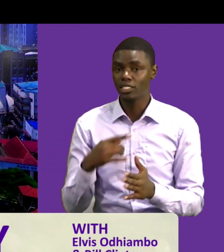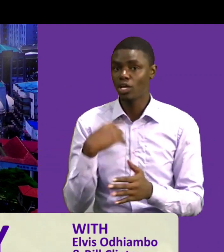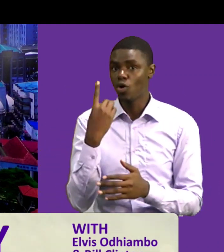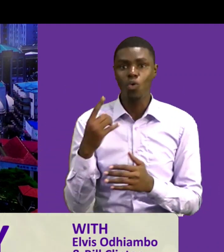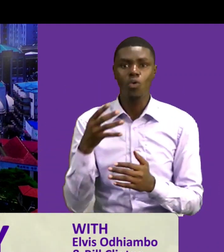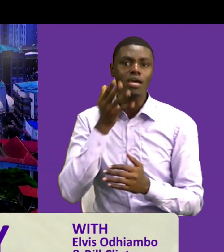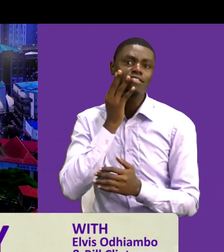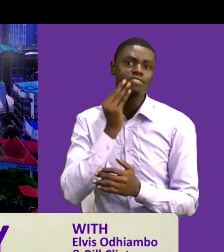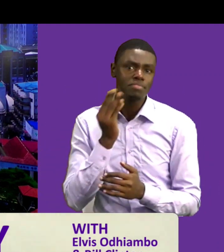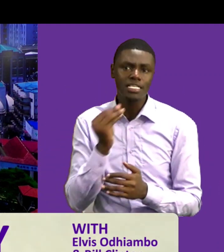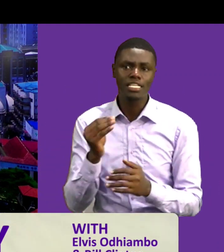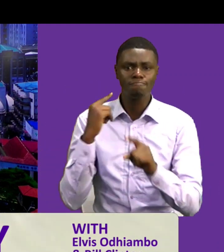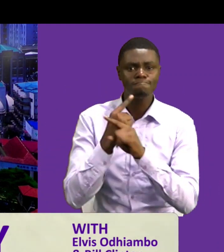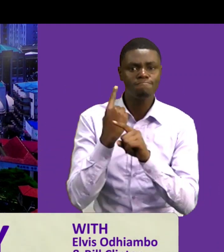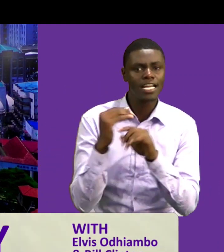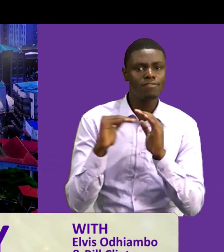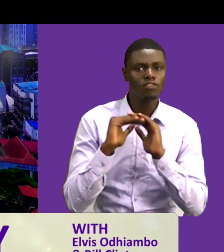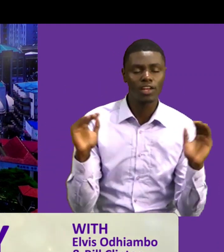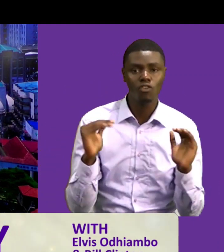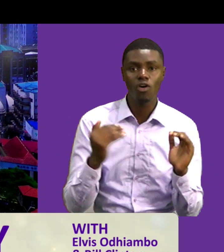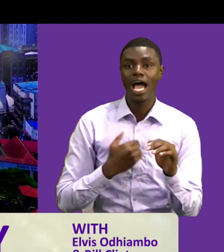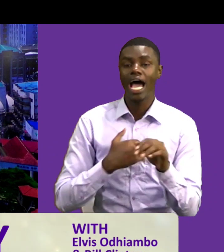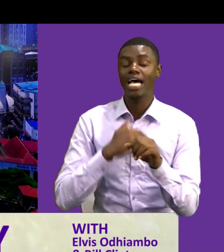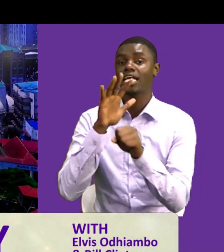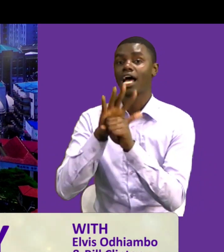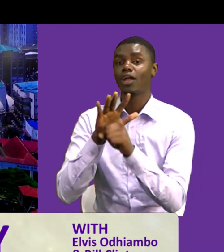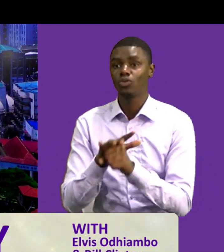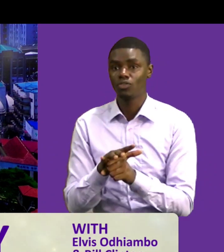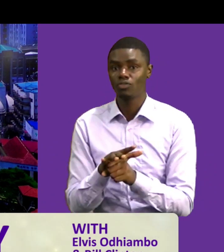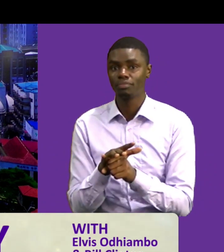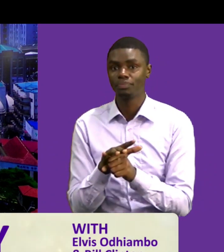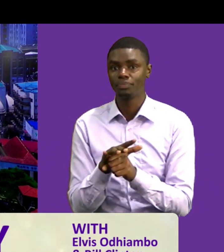are experienced at different levels. It has a lot of